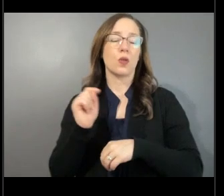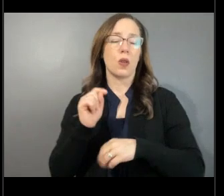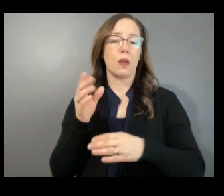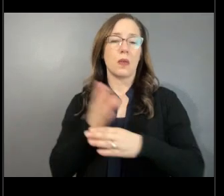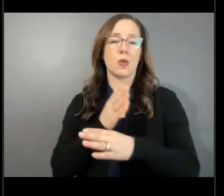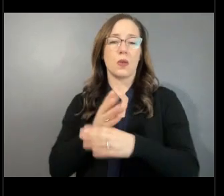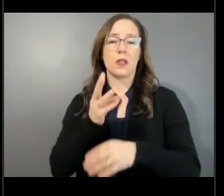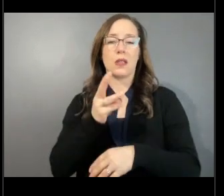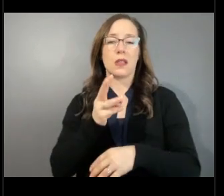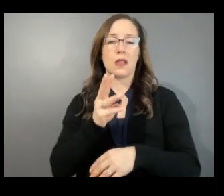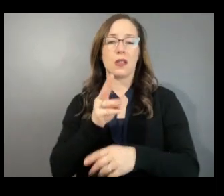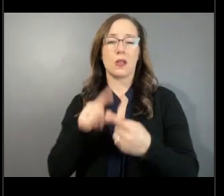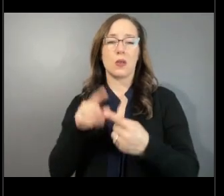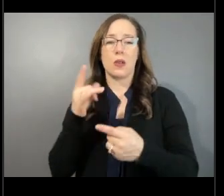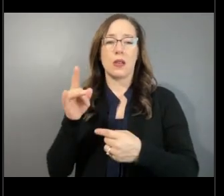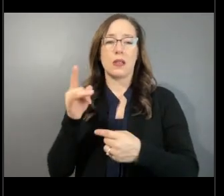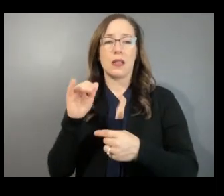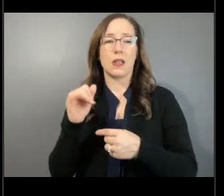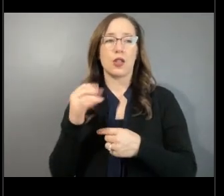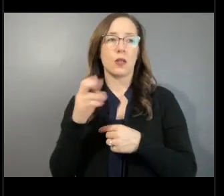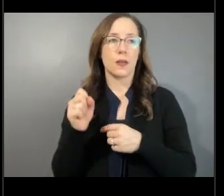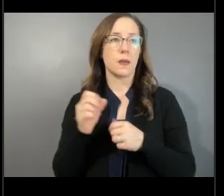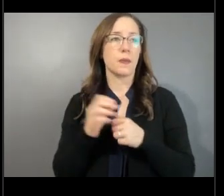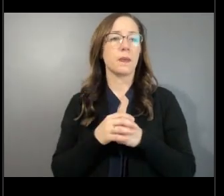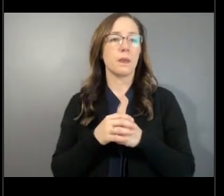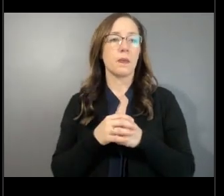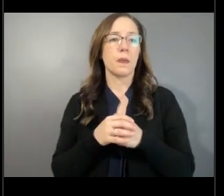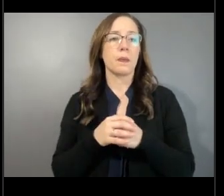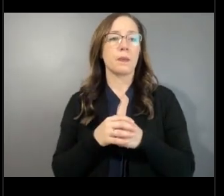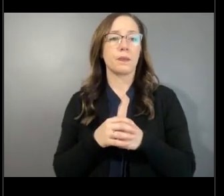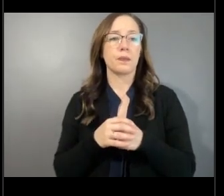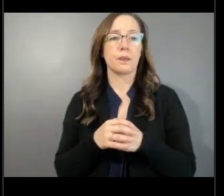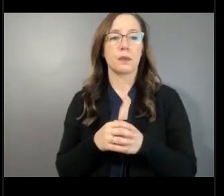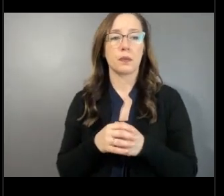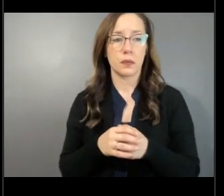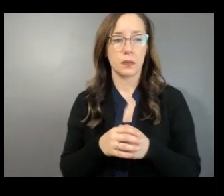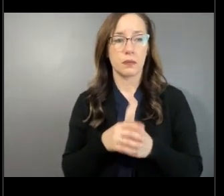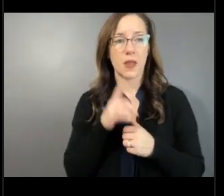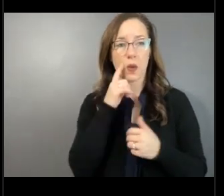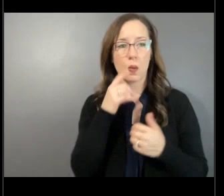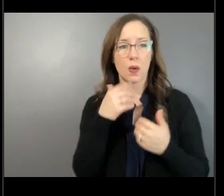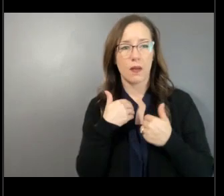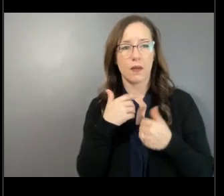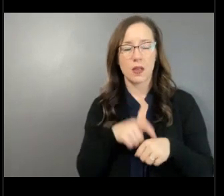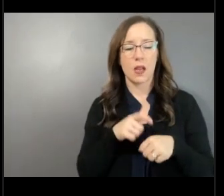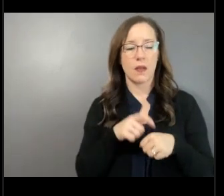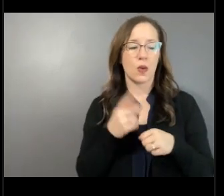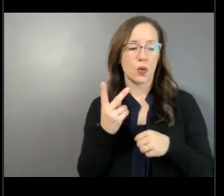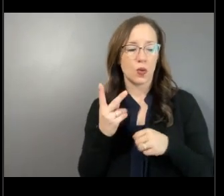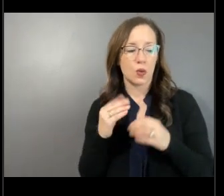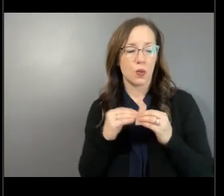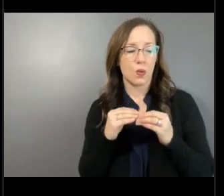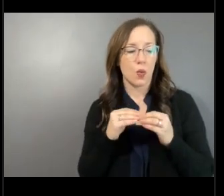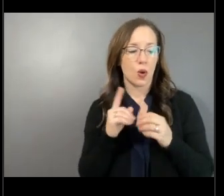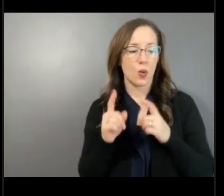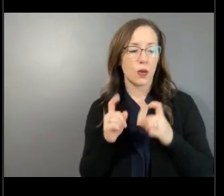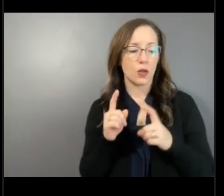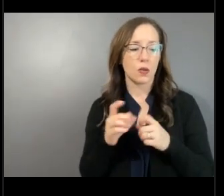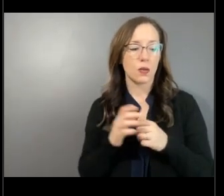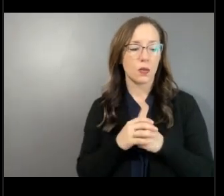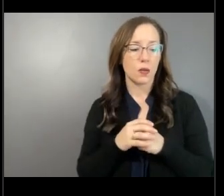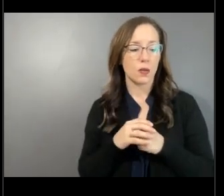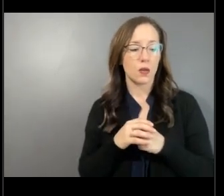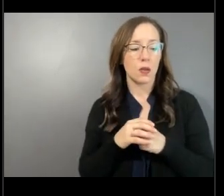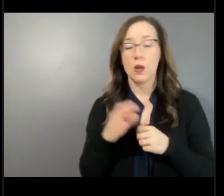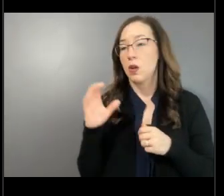16 to 18 inches. Now we have, I think we have time for maybe 2 more questions. Carl